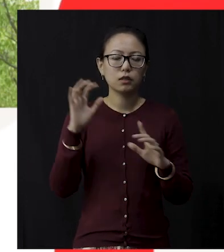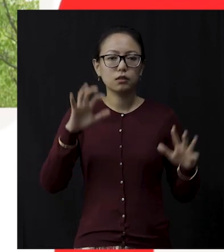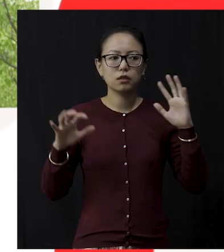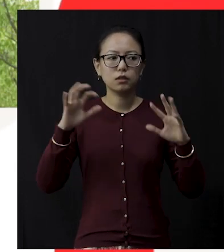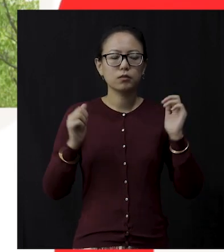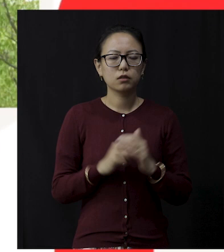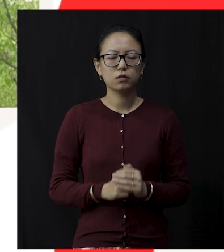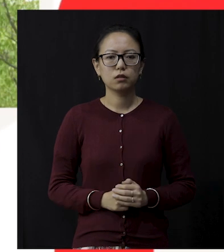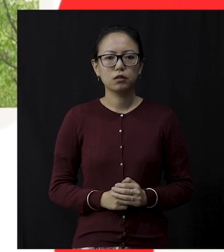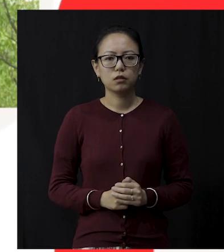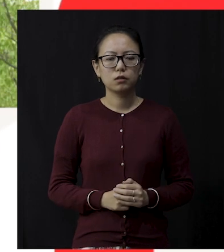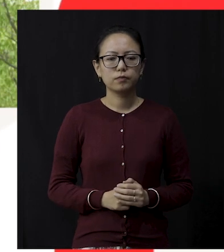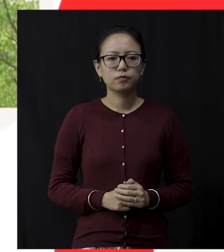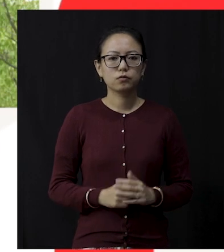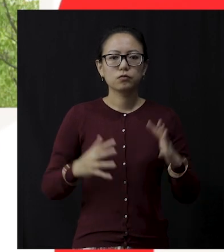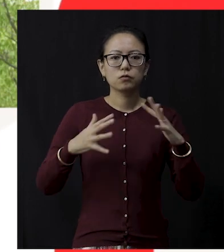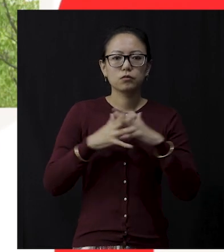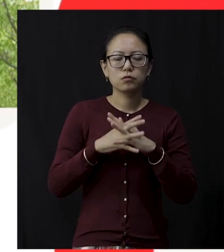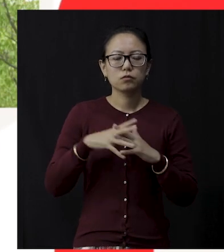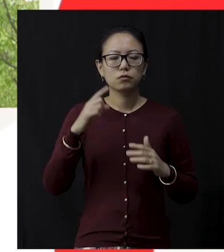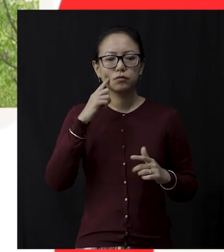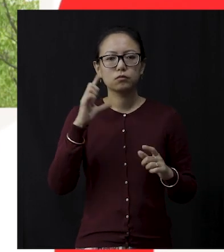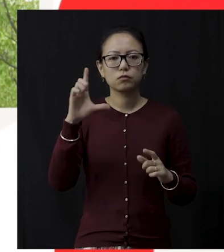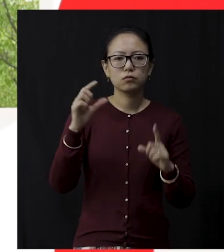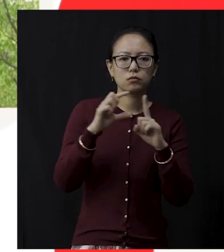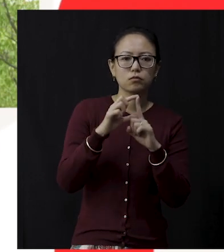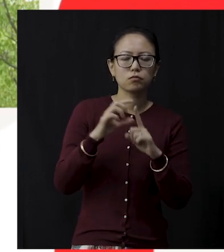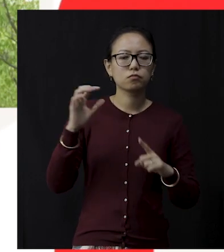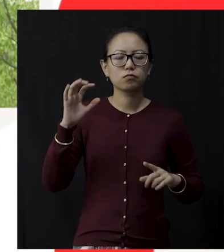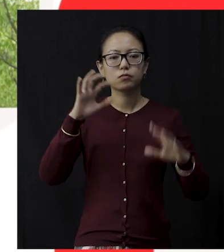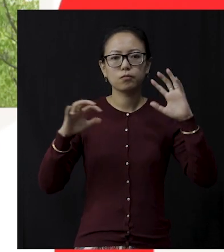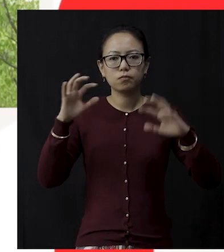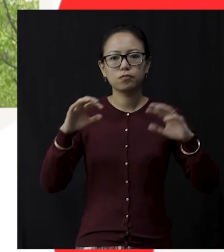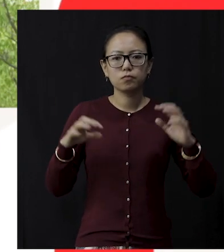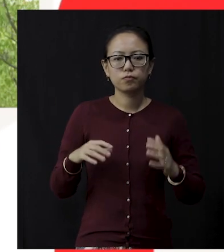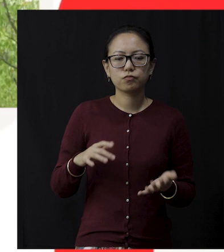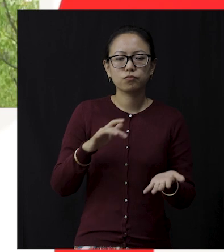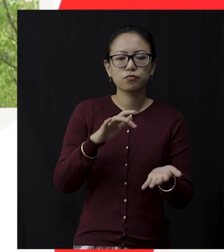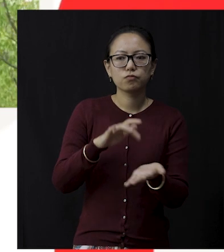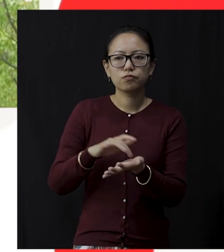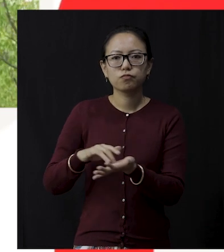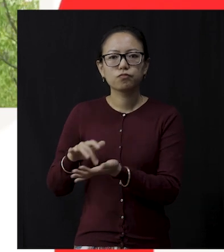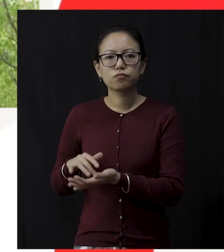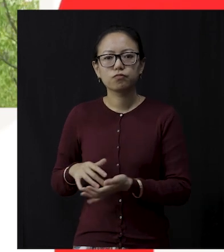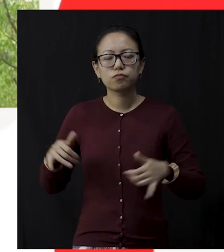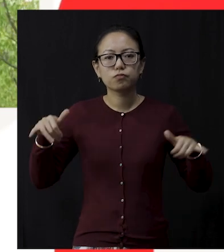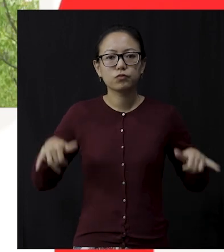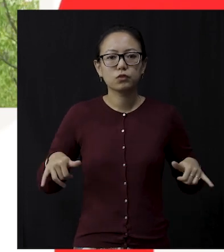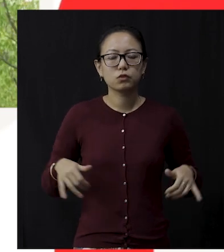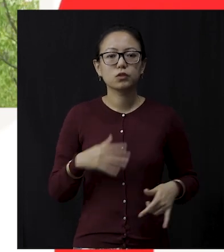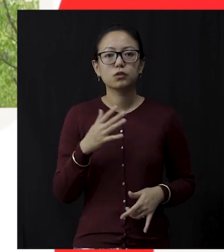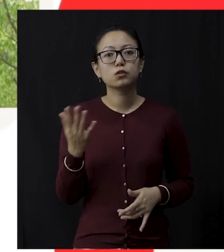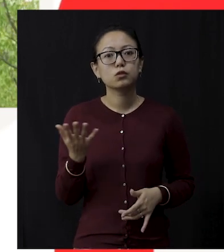wild animal live in the jungle, in the forest. Okay. Now students, we can also find them